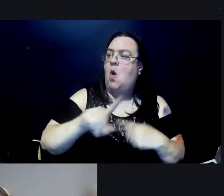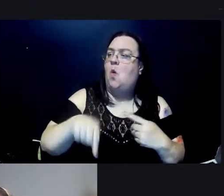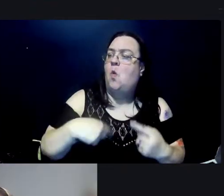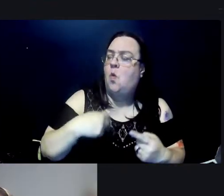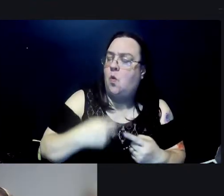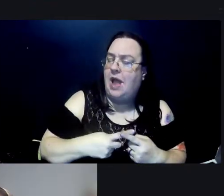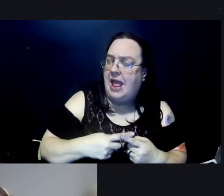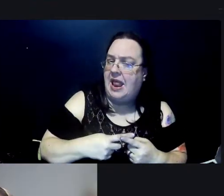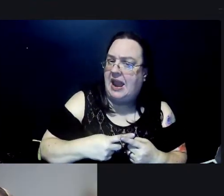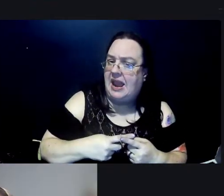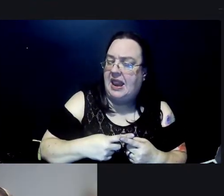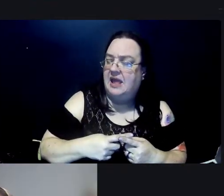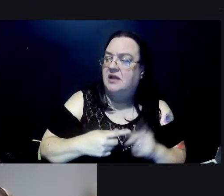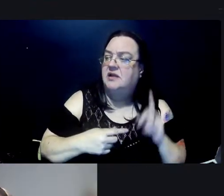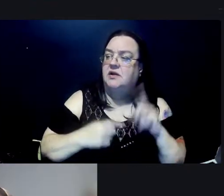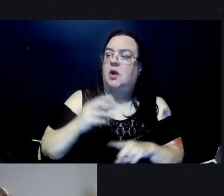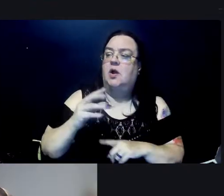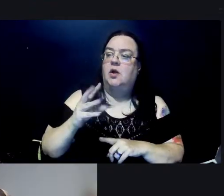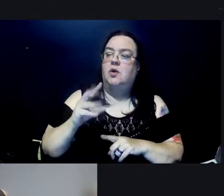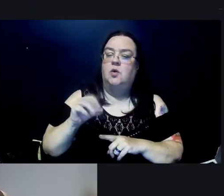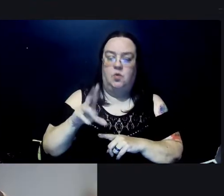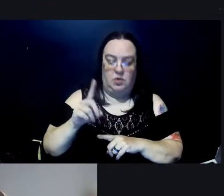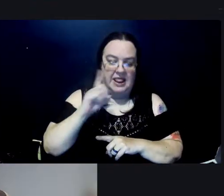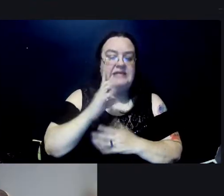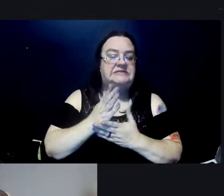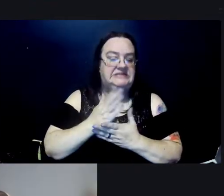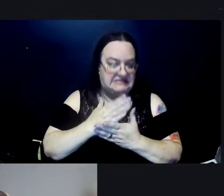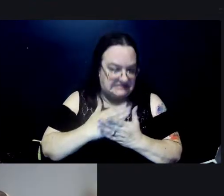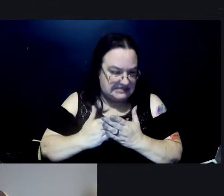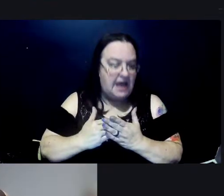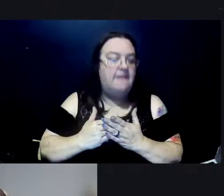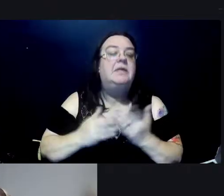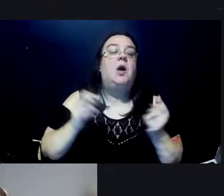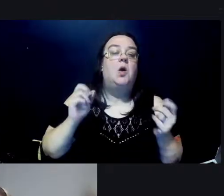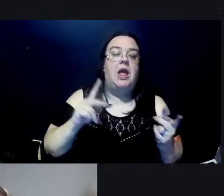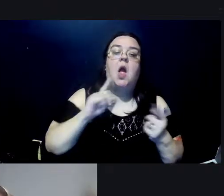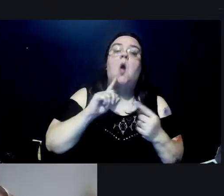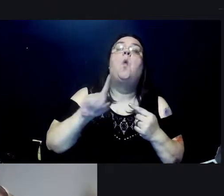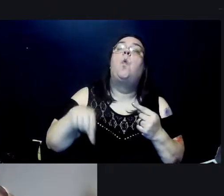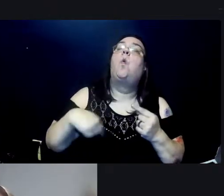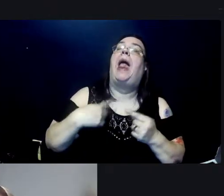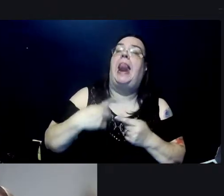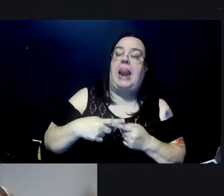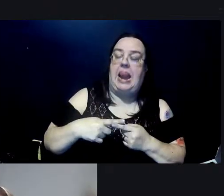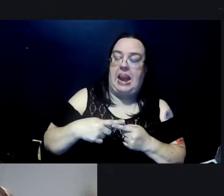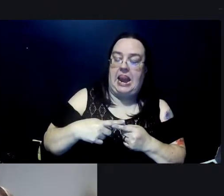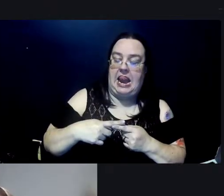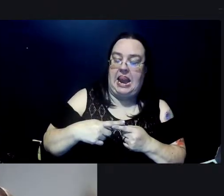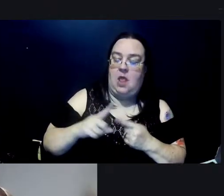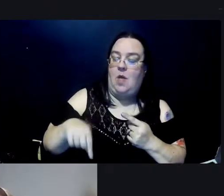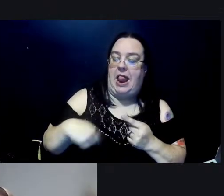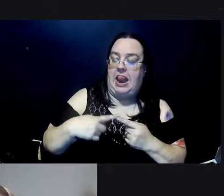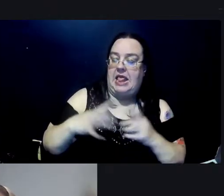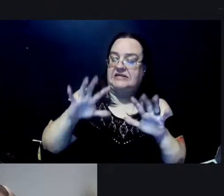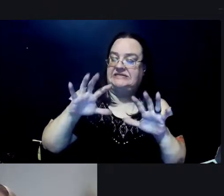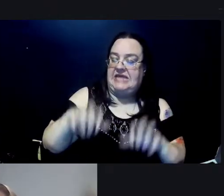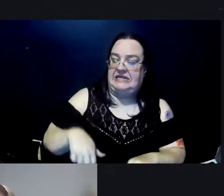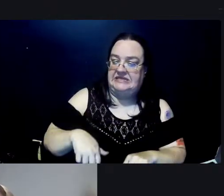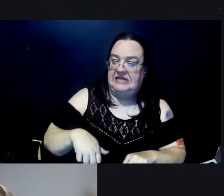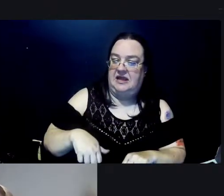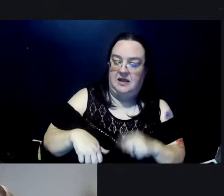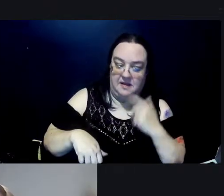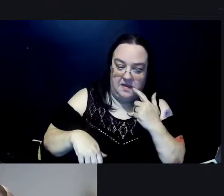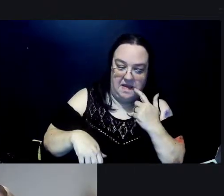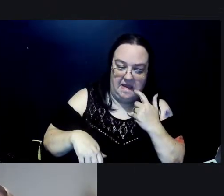it's some. Some, okay. A subset when, though?